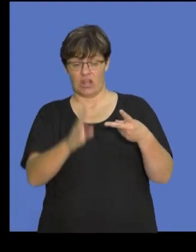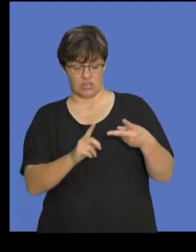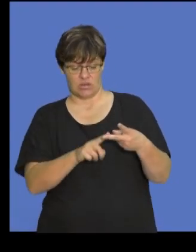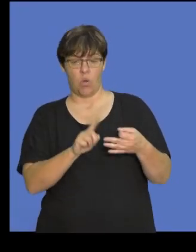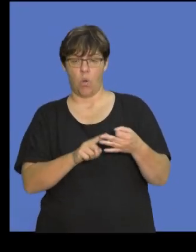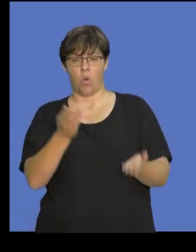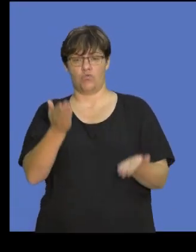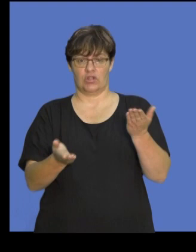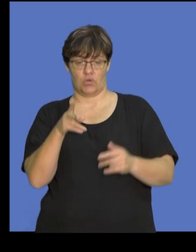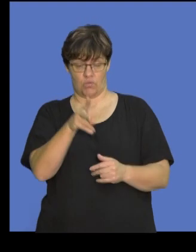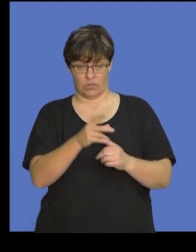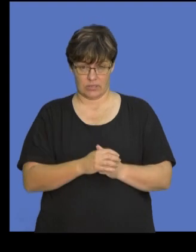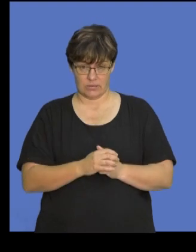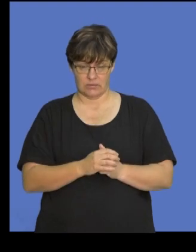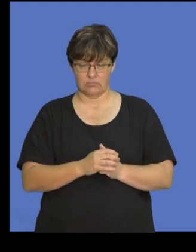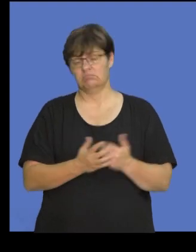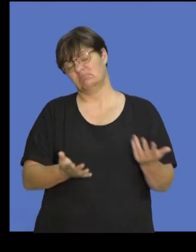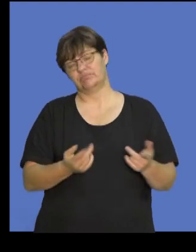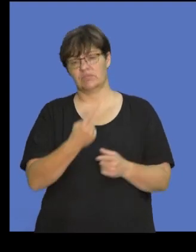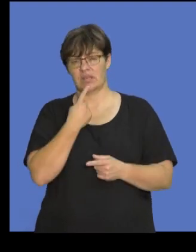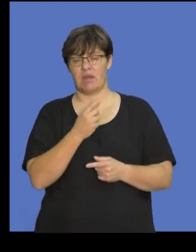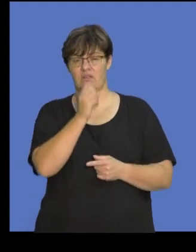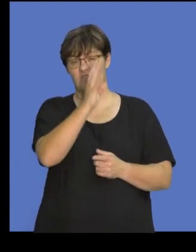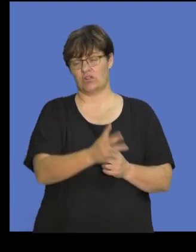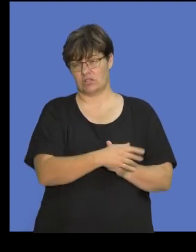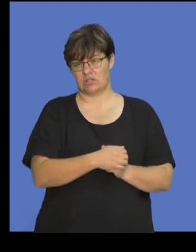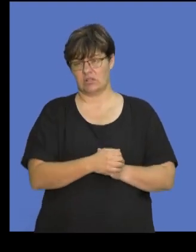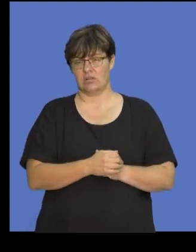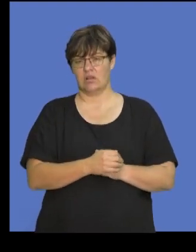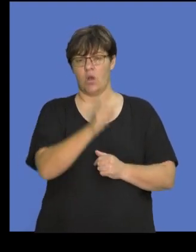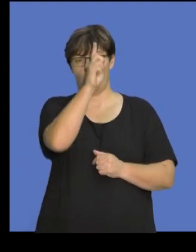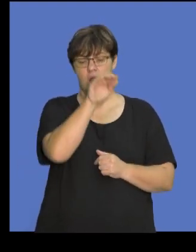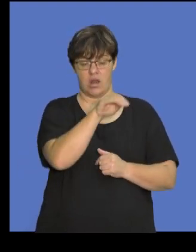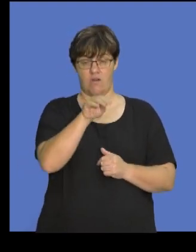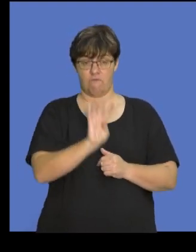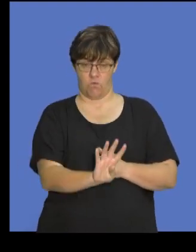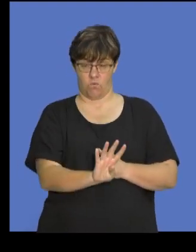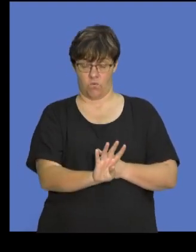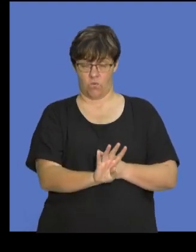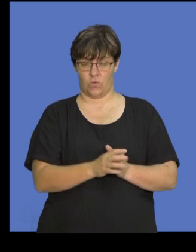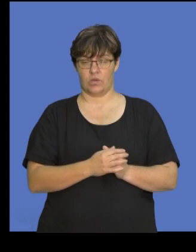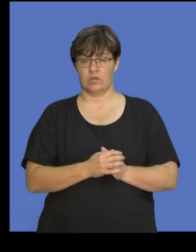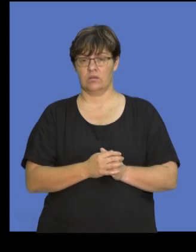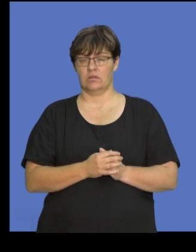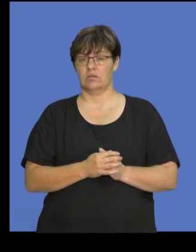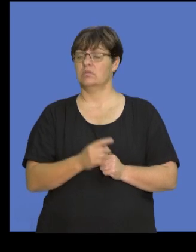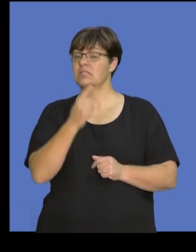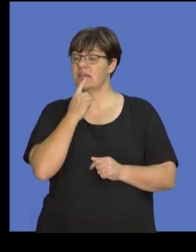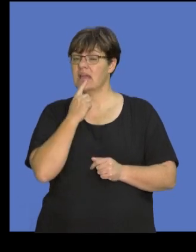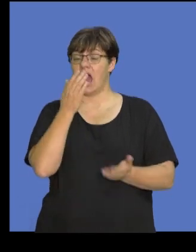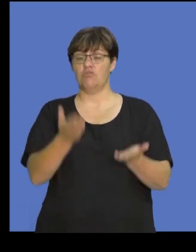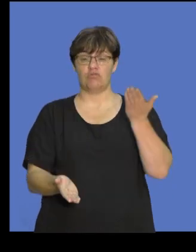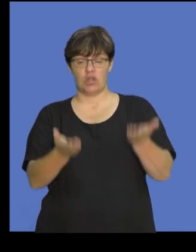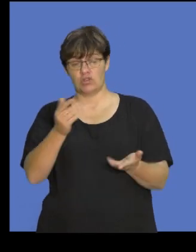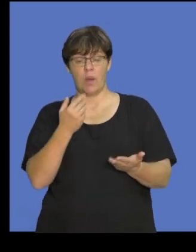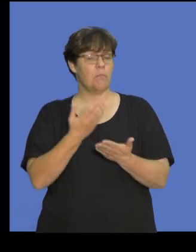percentage, a fraction, or a ratio. So say, for example, my fraction was 1 out of 4. That